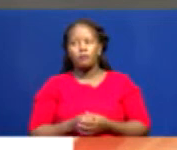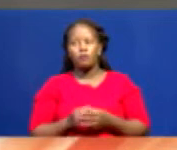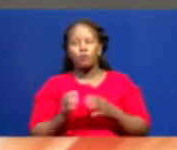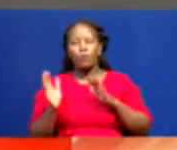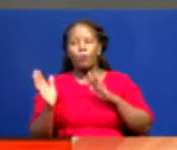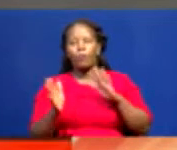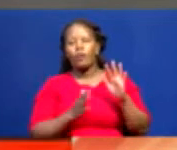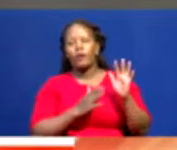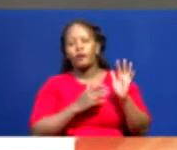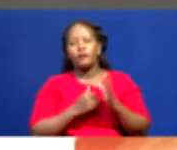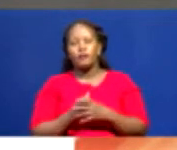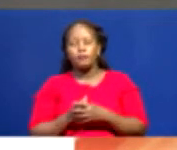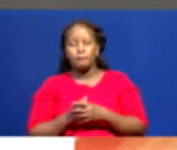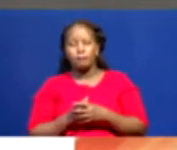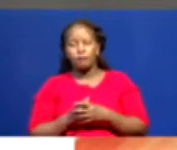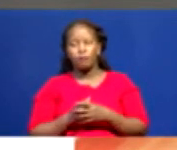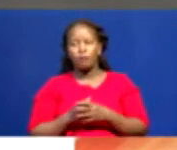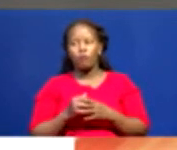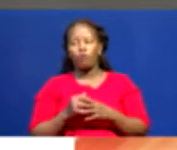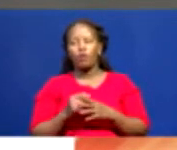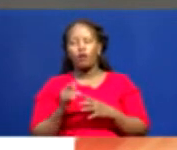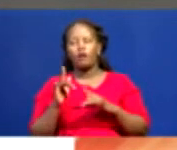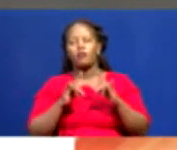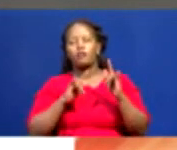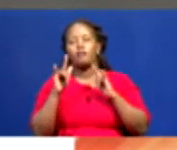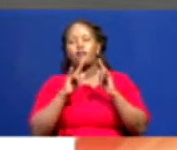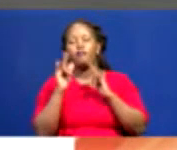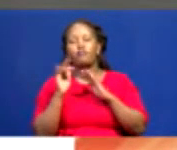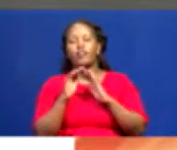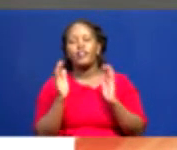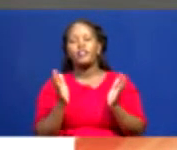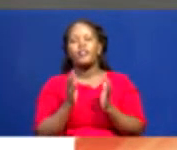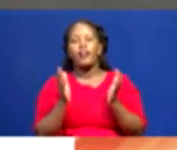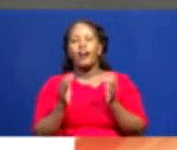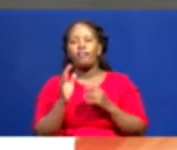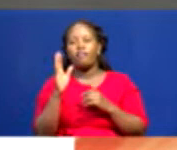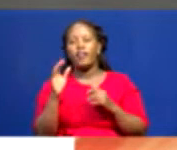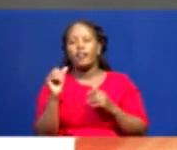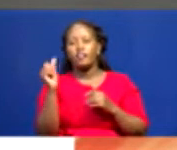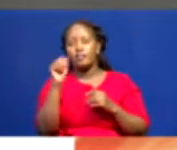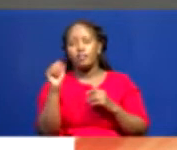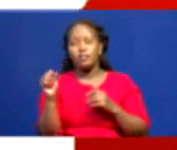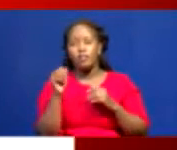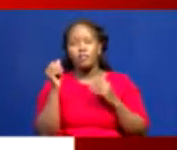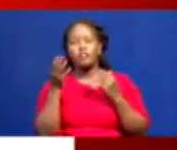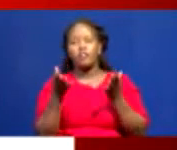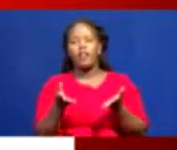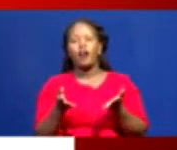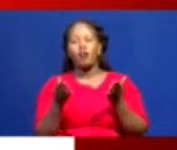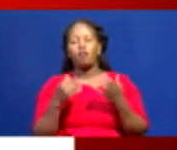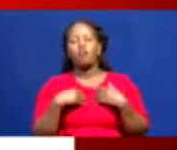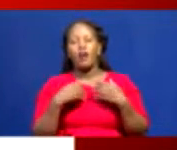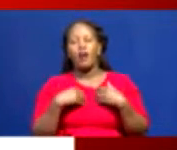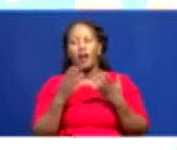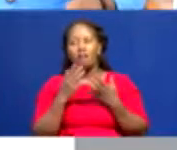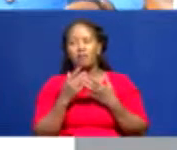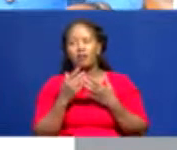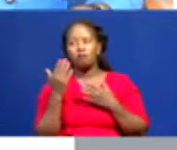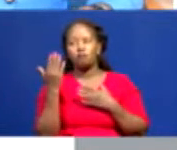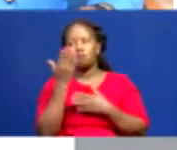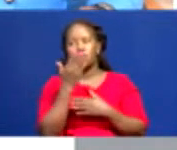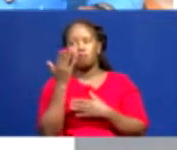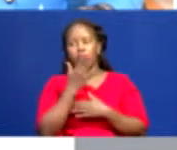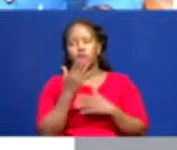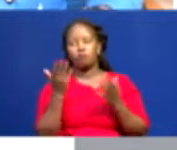And the Foreign Affairs Cabinet Secretary Alfred Mutua is currently holding a press conference in the